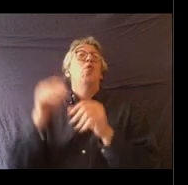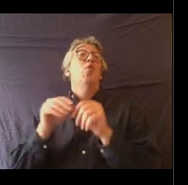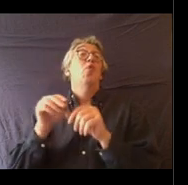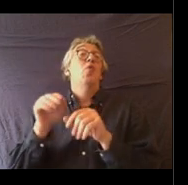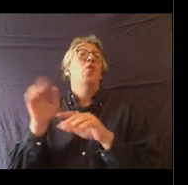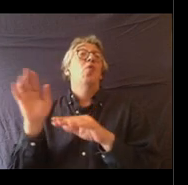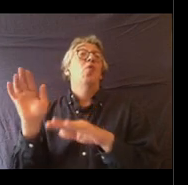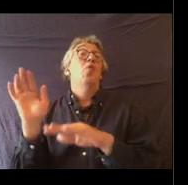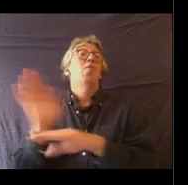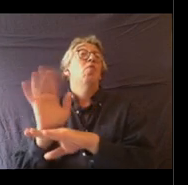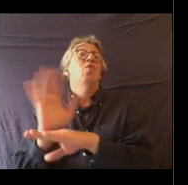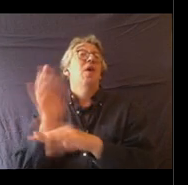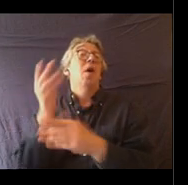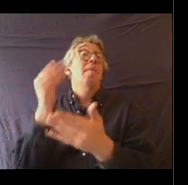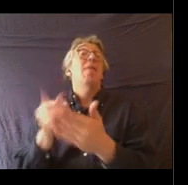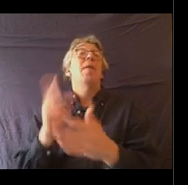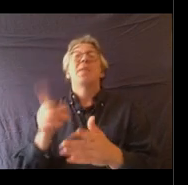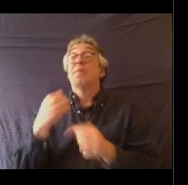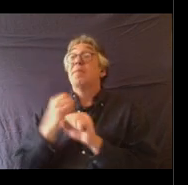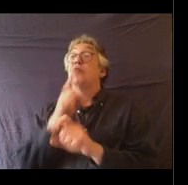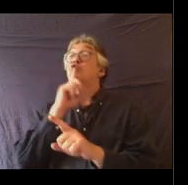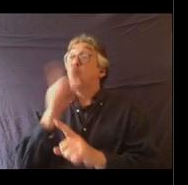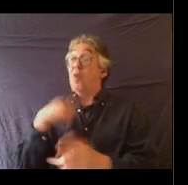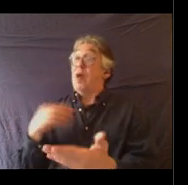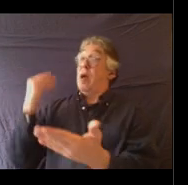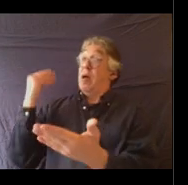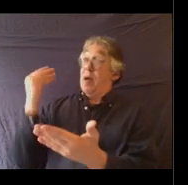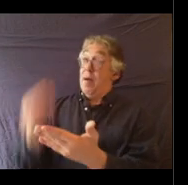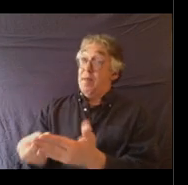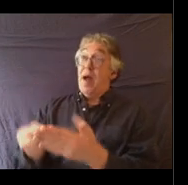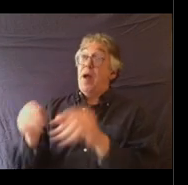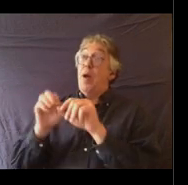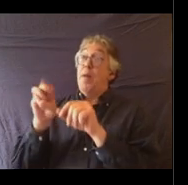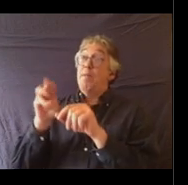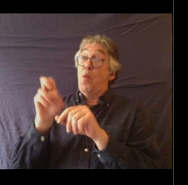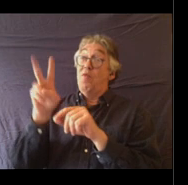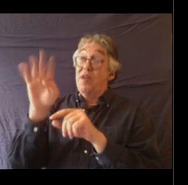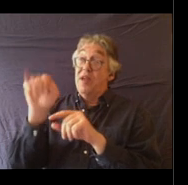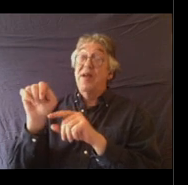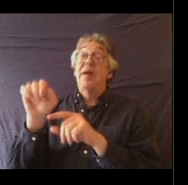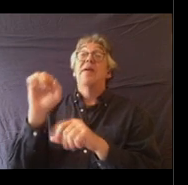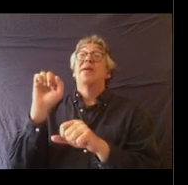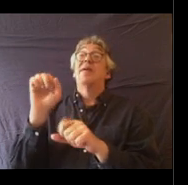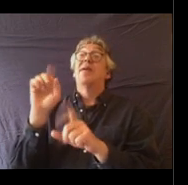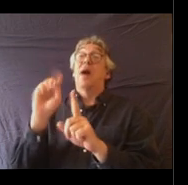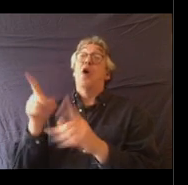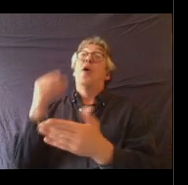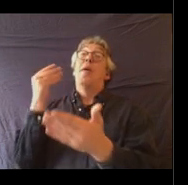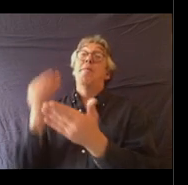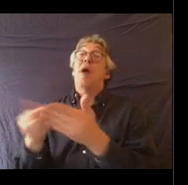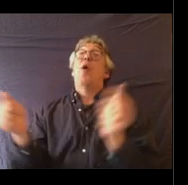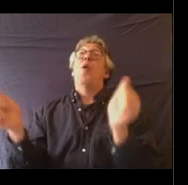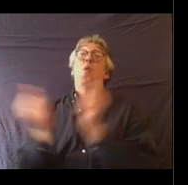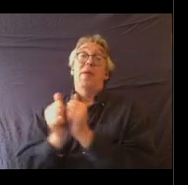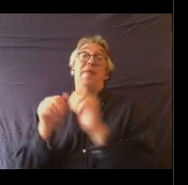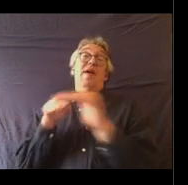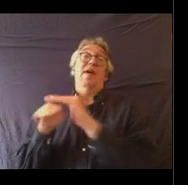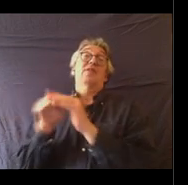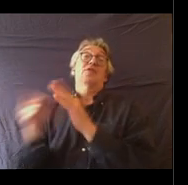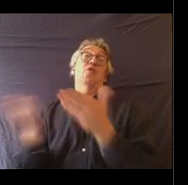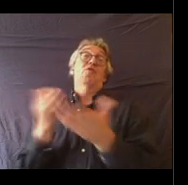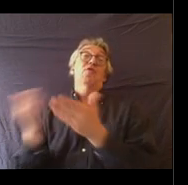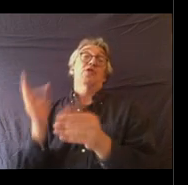I need to ensure that when I buy this movie, I buy with the access services included